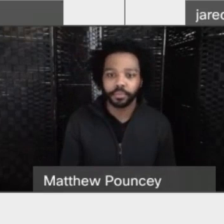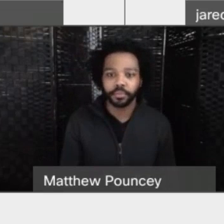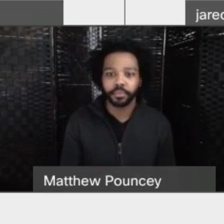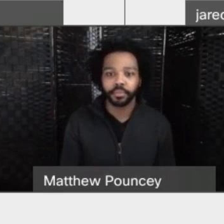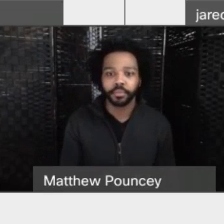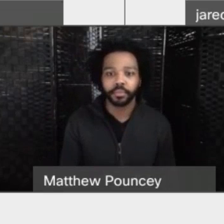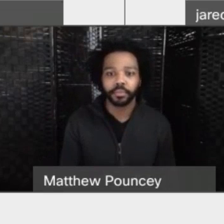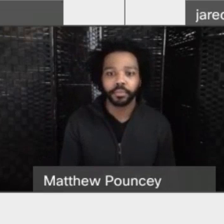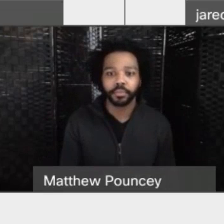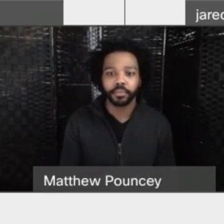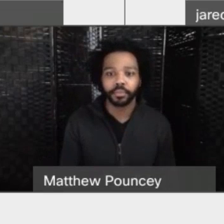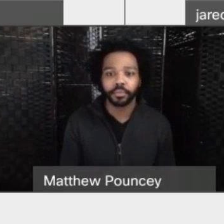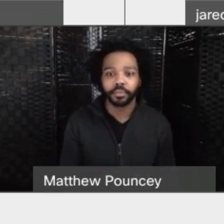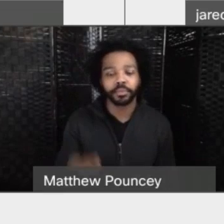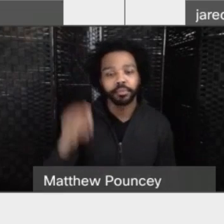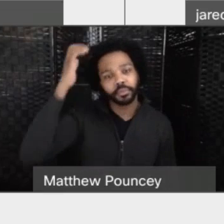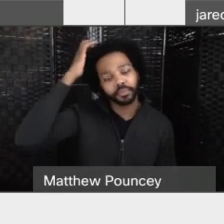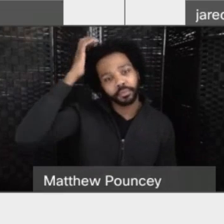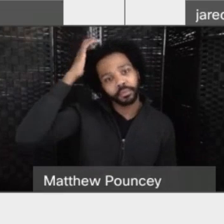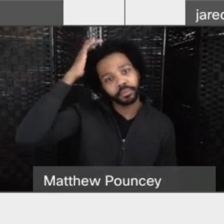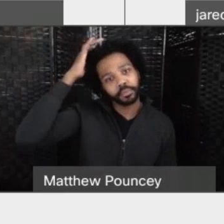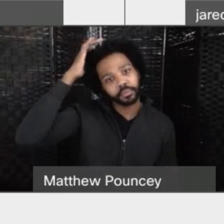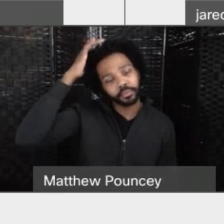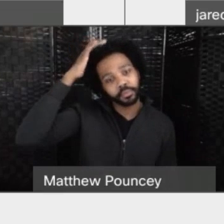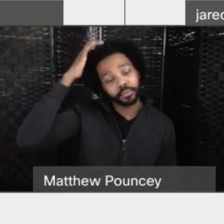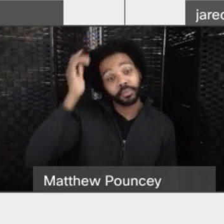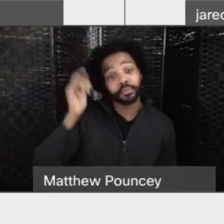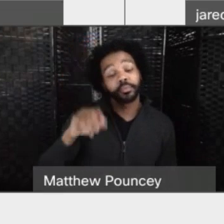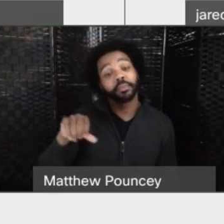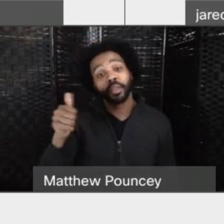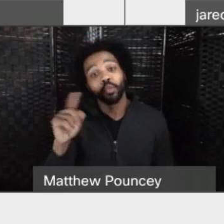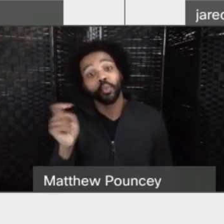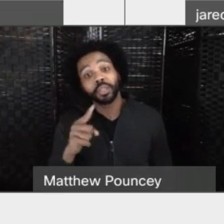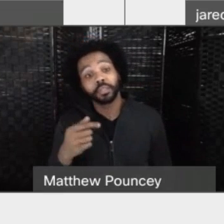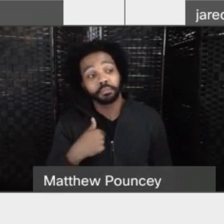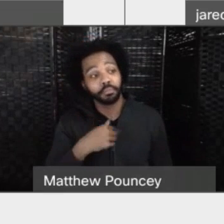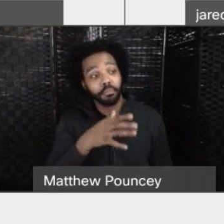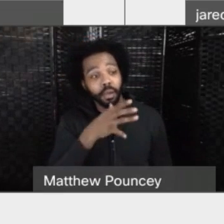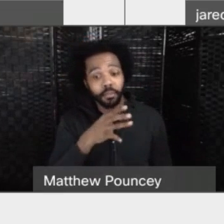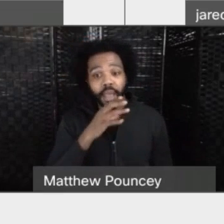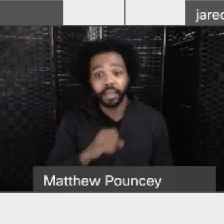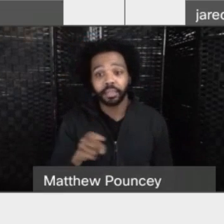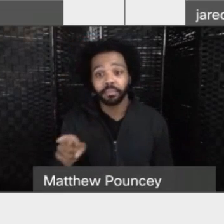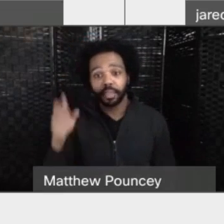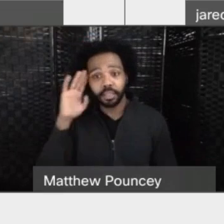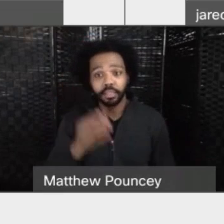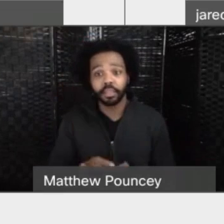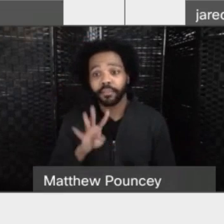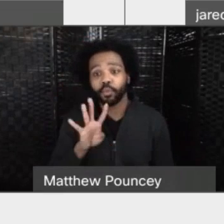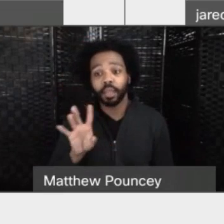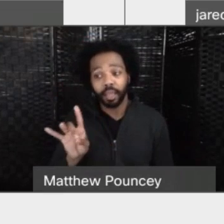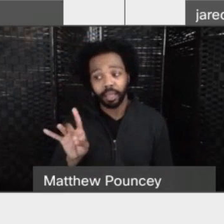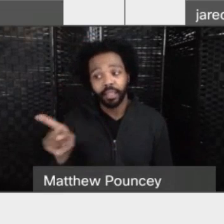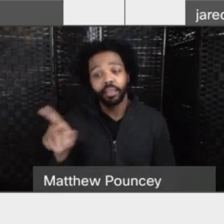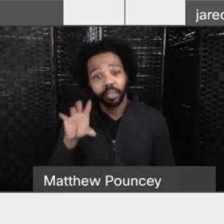With regard to mom's question, as a mother and guardian of my son, age 48, who is in supported living facility, will I